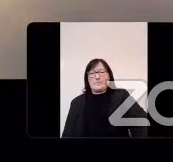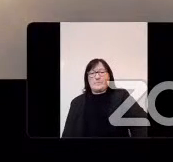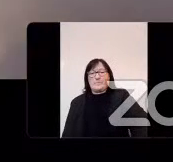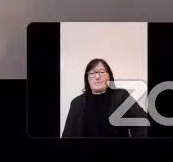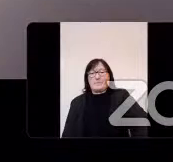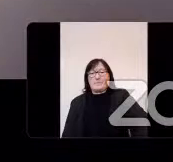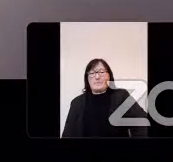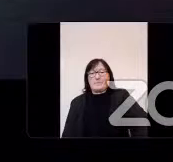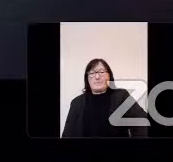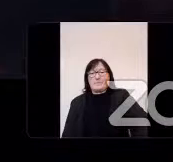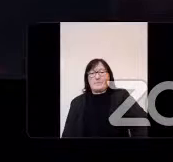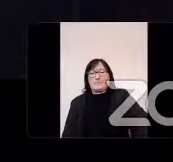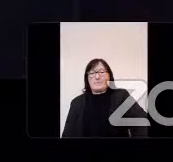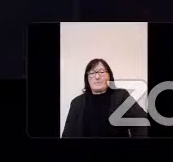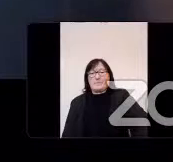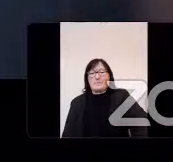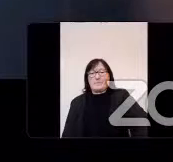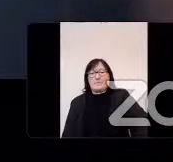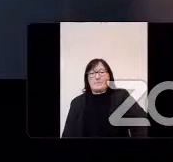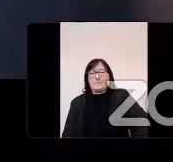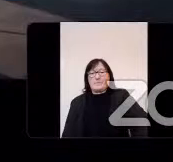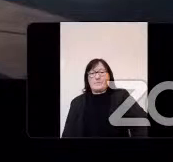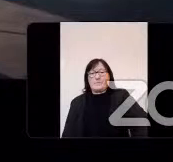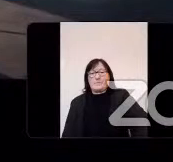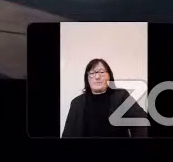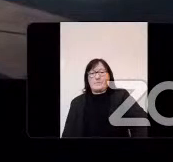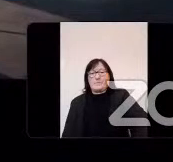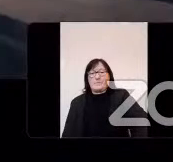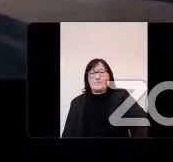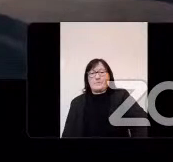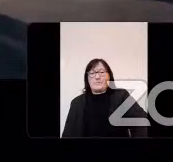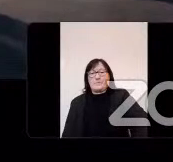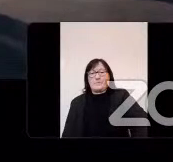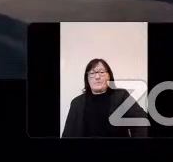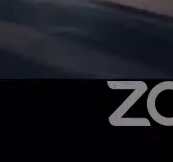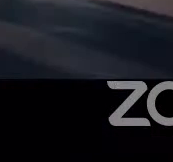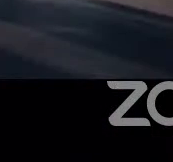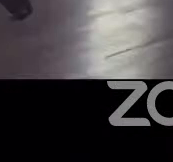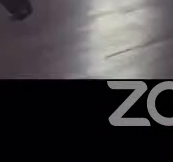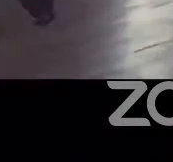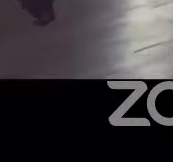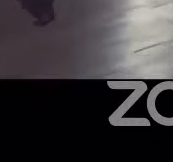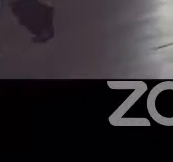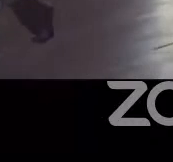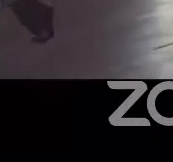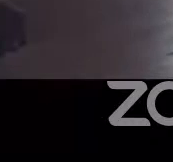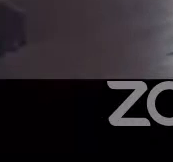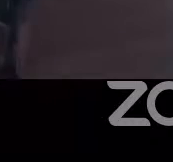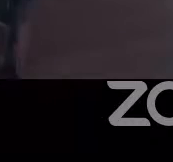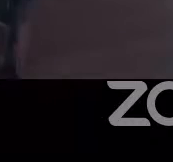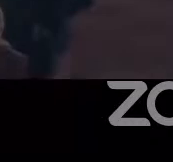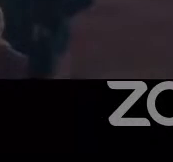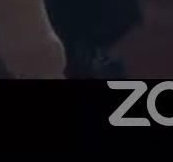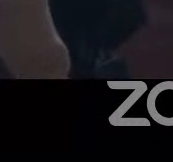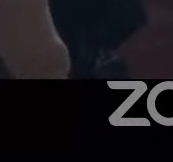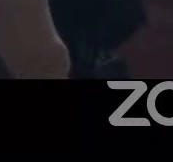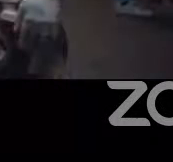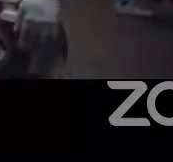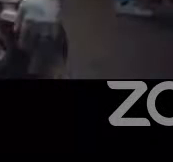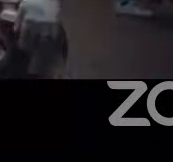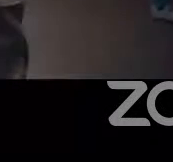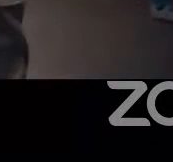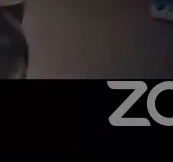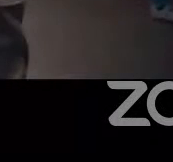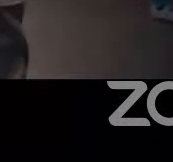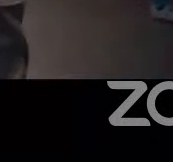them. Those who spend endless hours standing on their feet to care for others. It